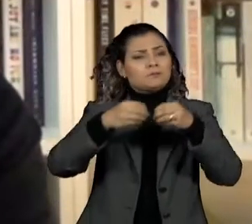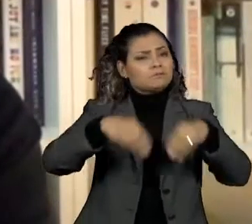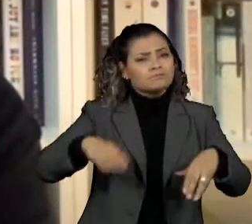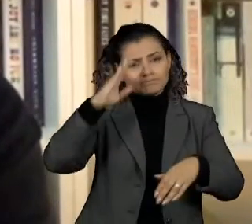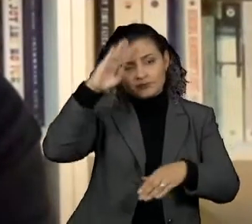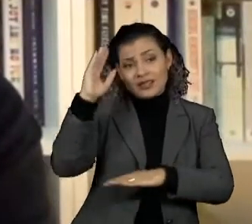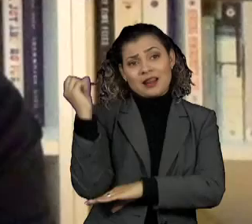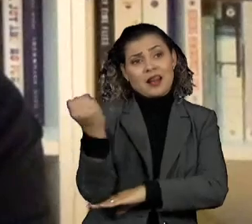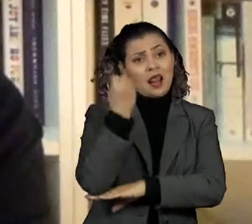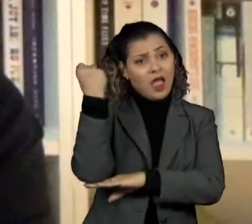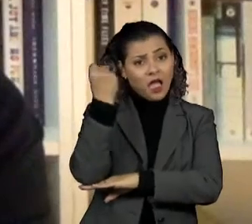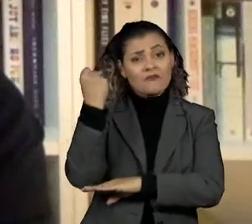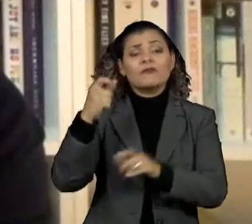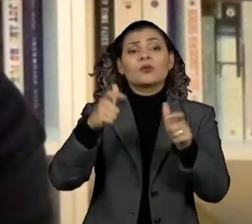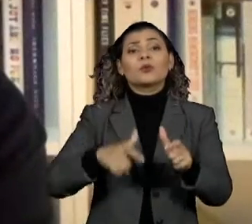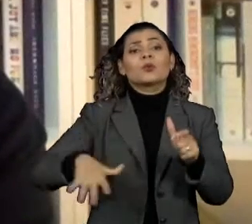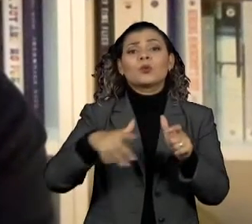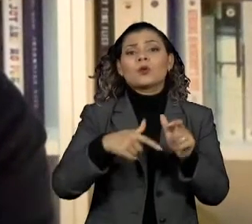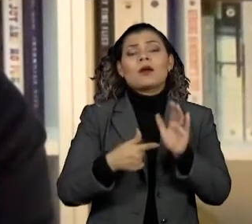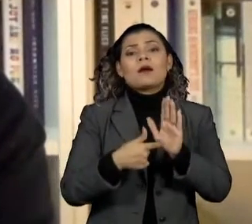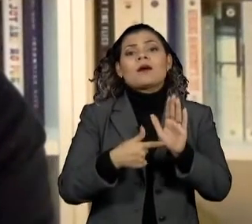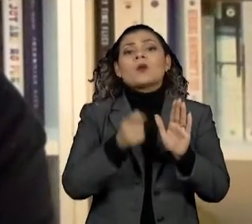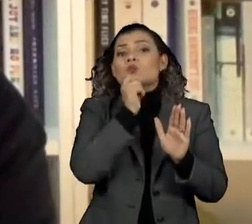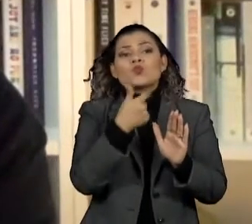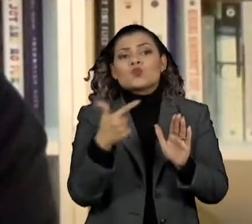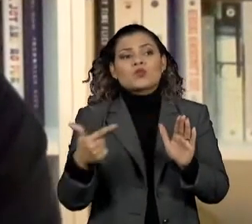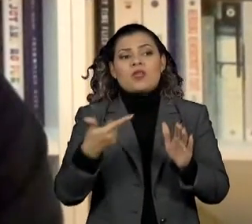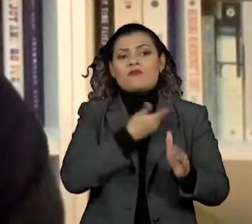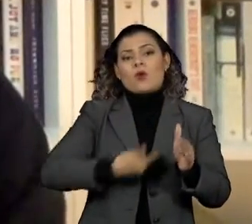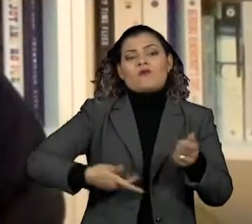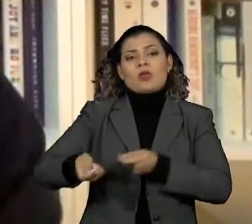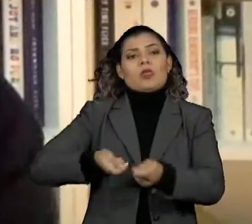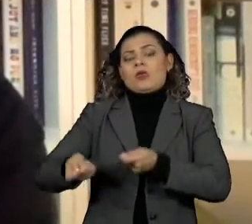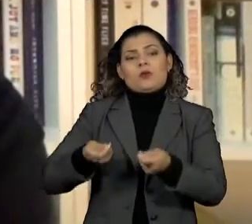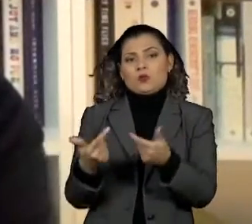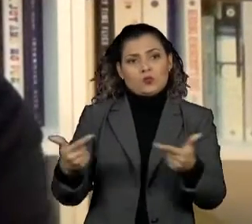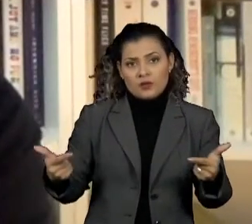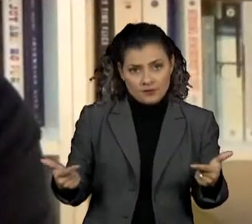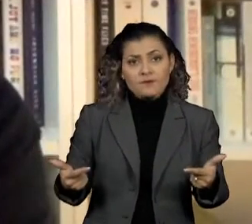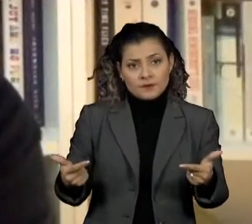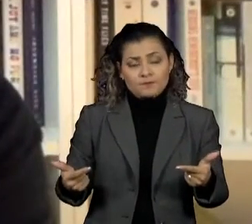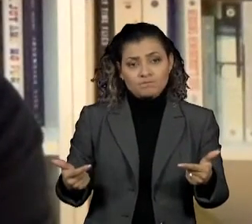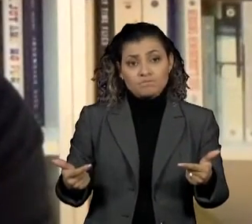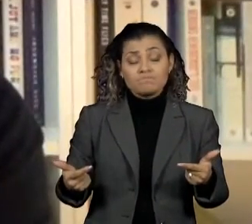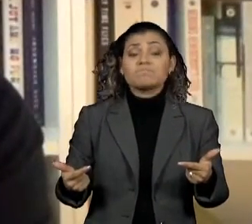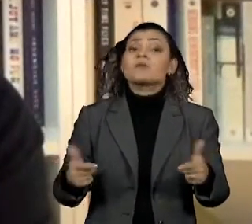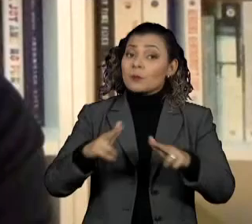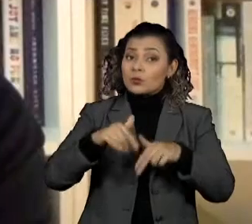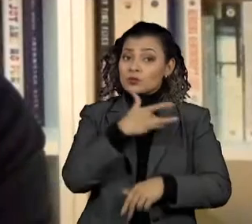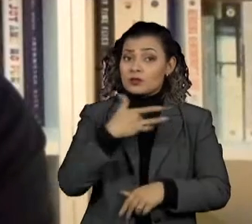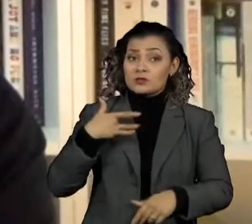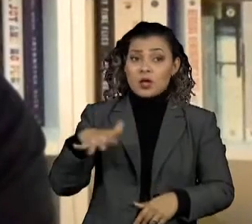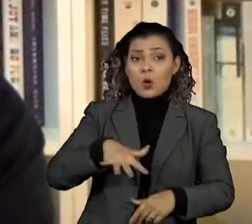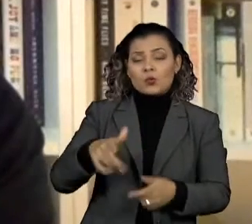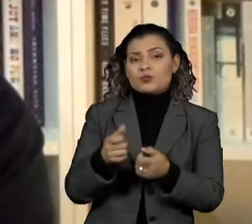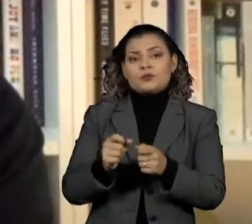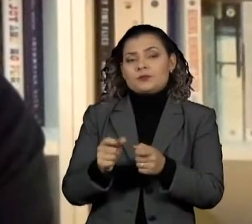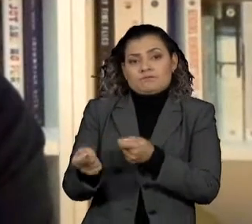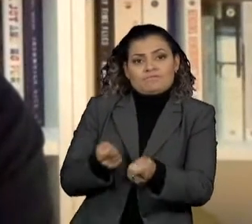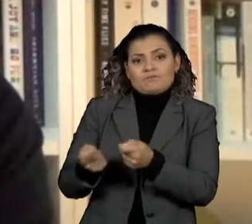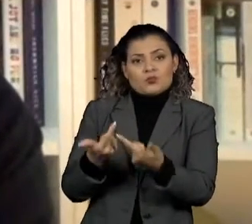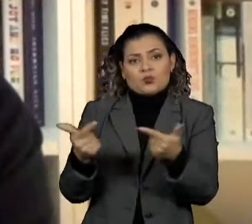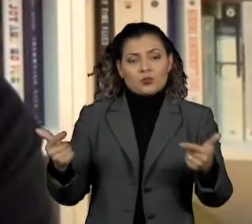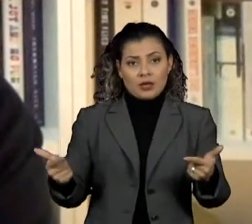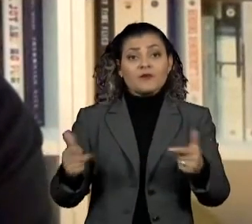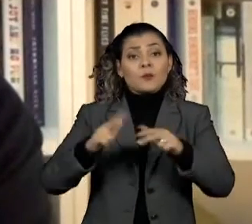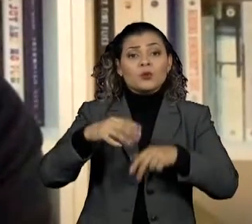where there has not been a clear national program and a clear health service. This is the way